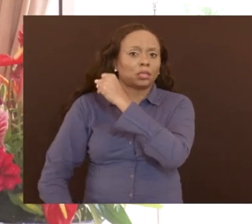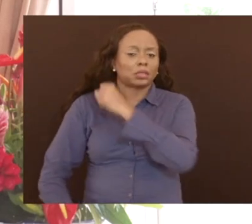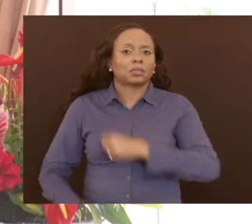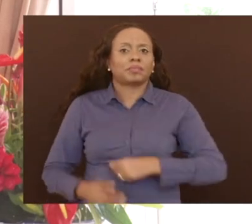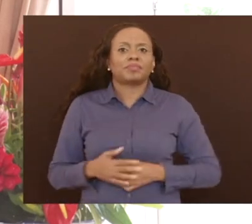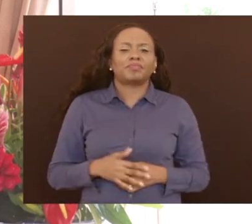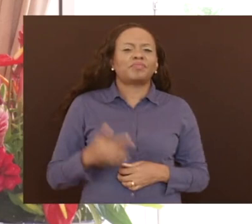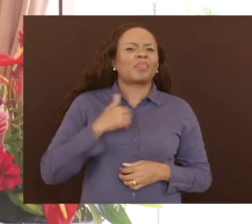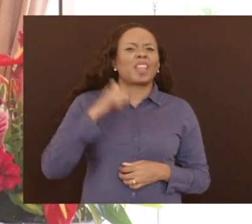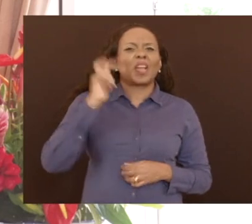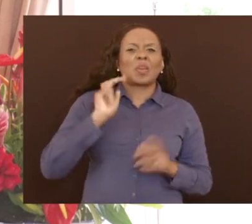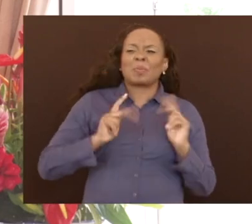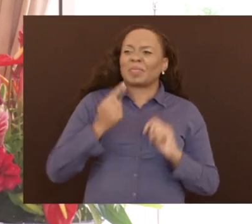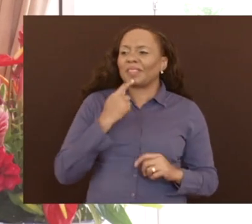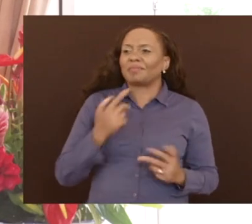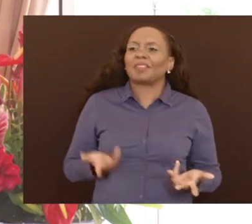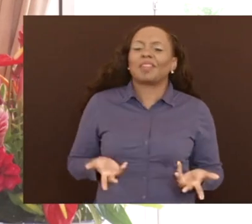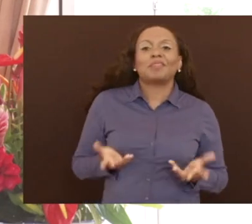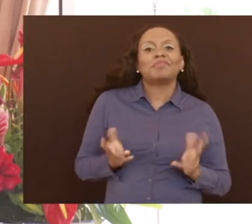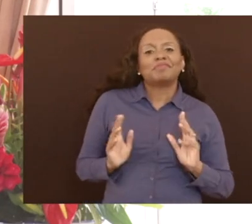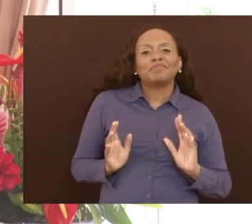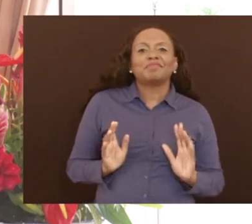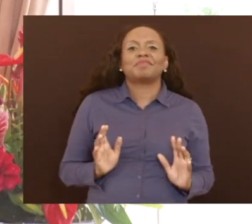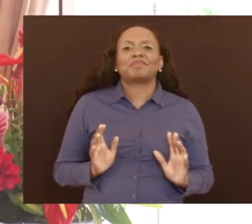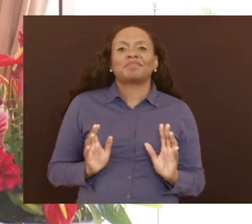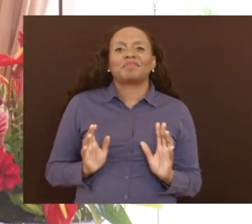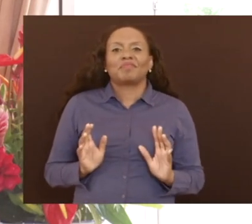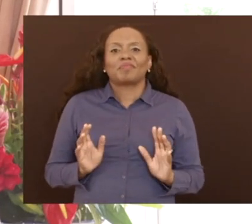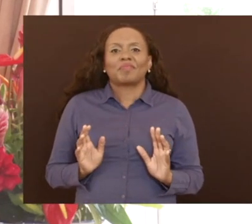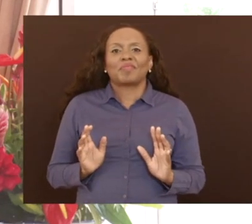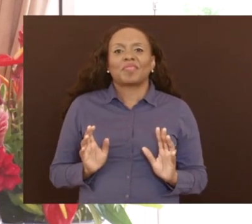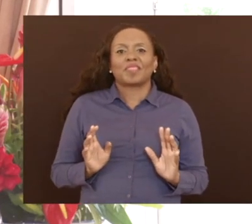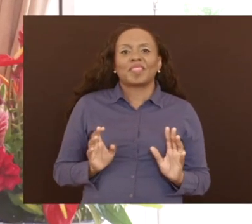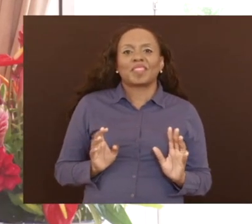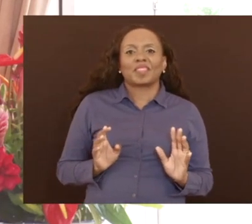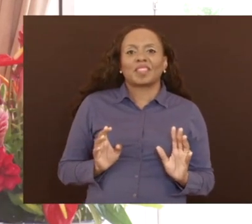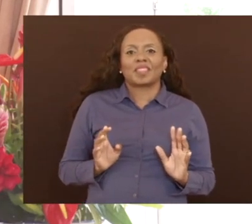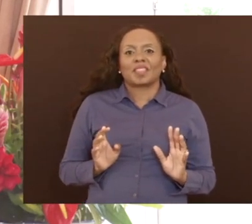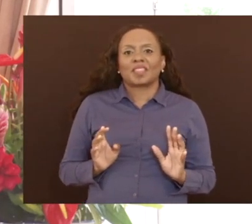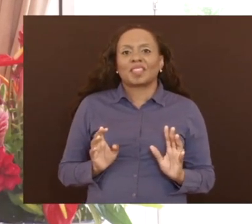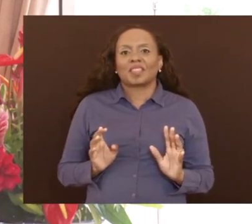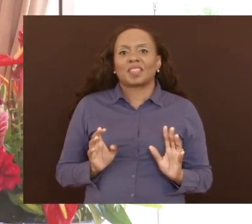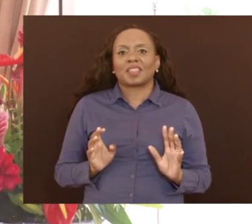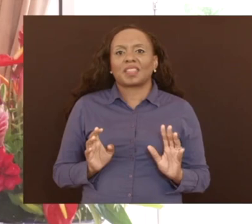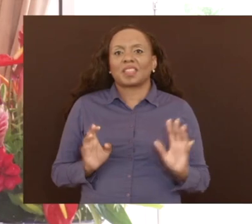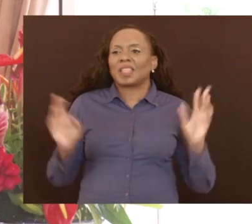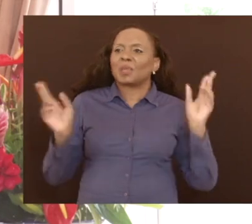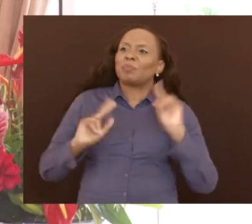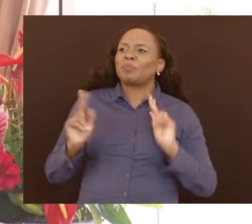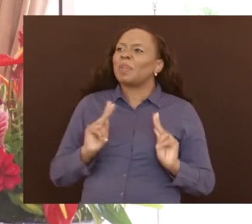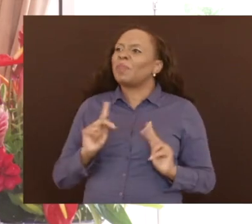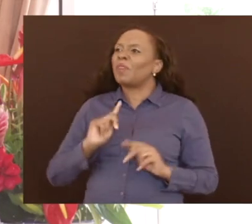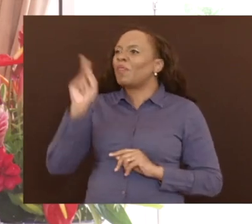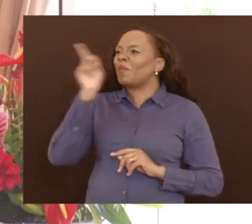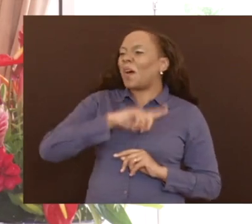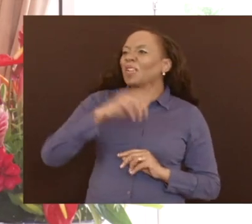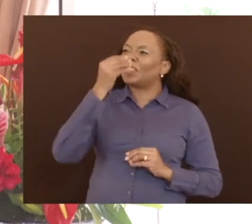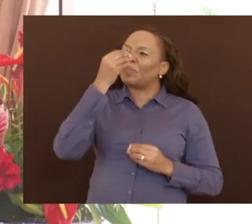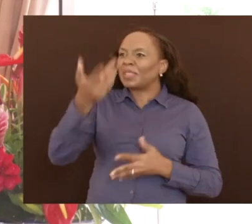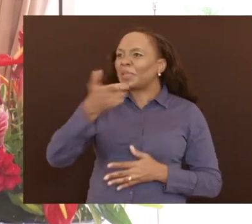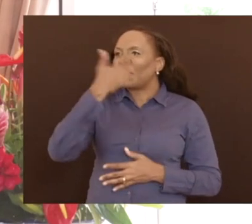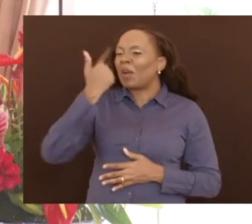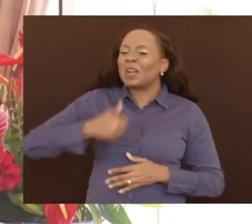some people say, oh, the people who were doing it were only just trying to get it done because they were late for the plane. Well, it will be the